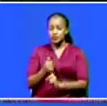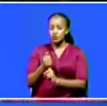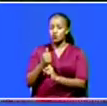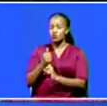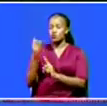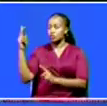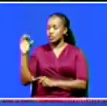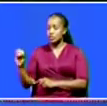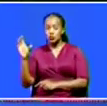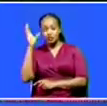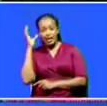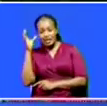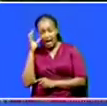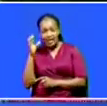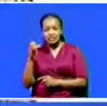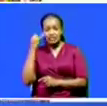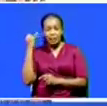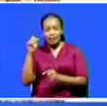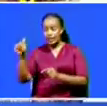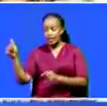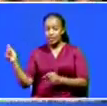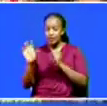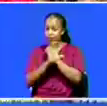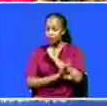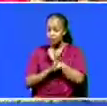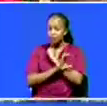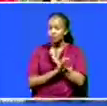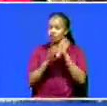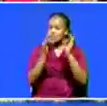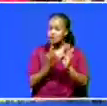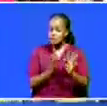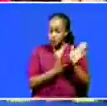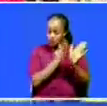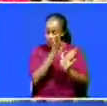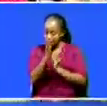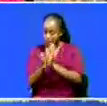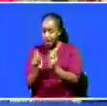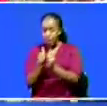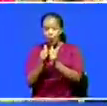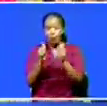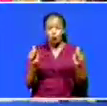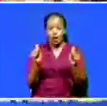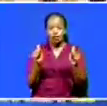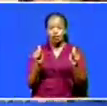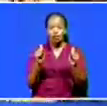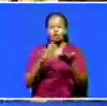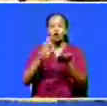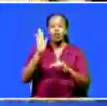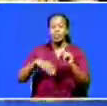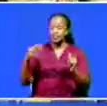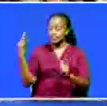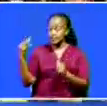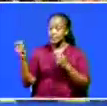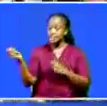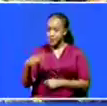these other big countries. So I believe that we can surprise if we have good preparation, more than 3 months, and maybe have international friendly